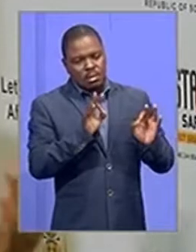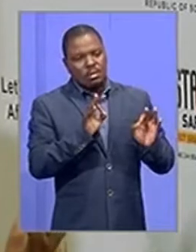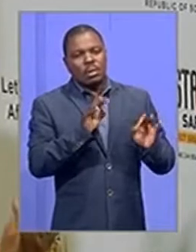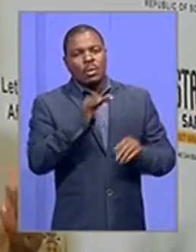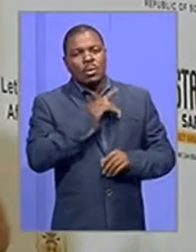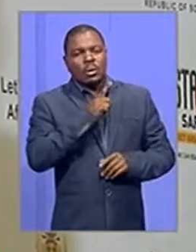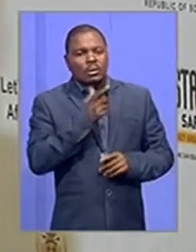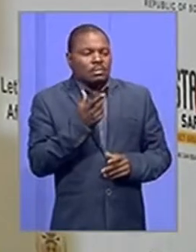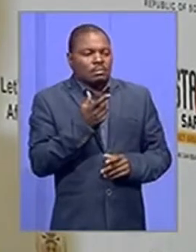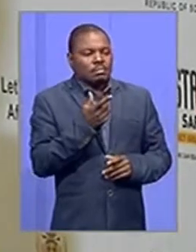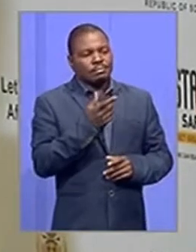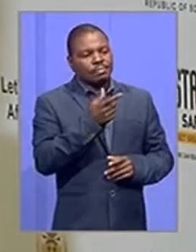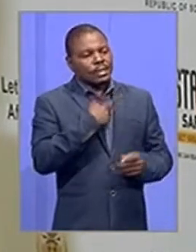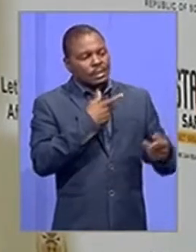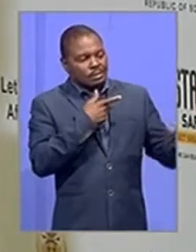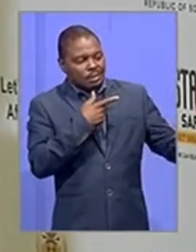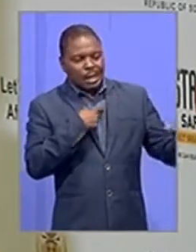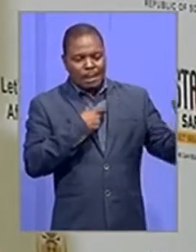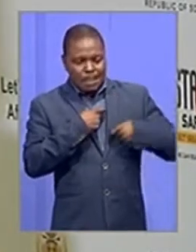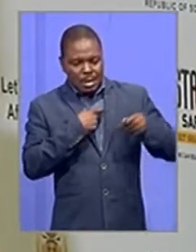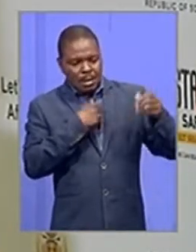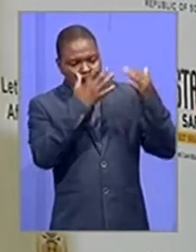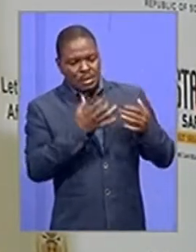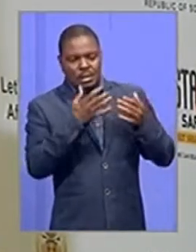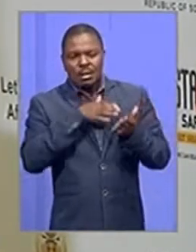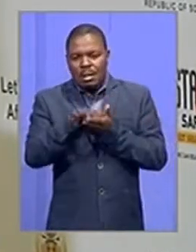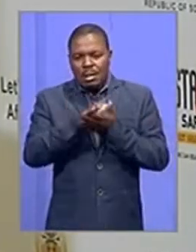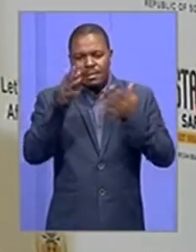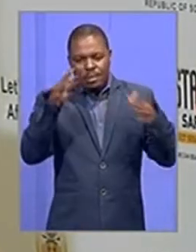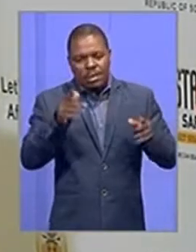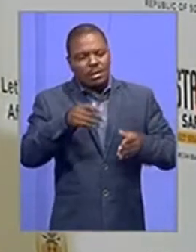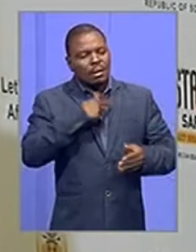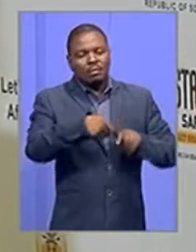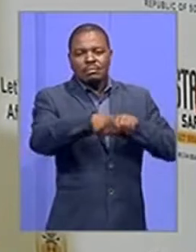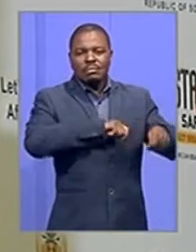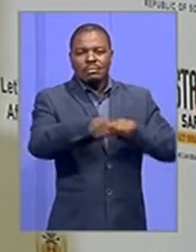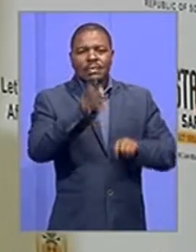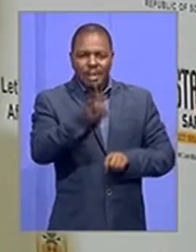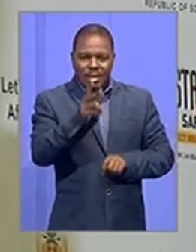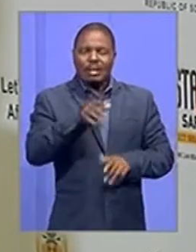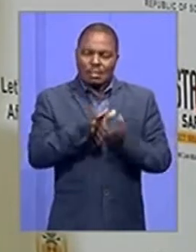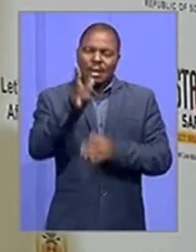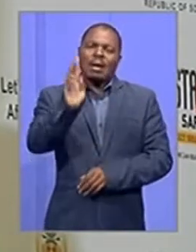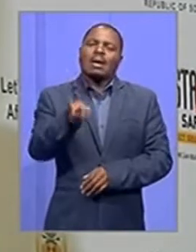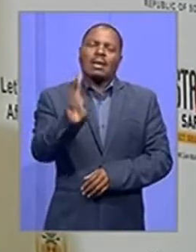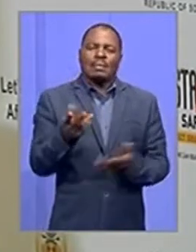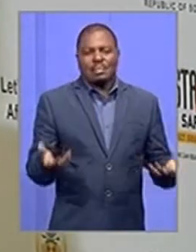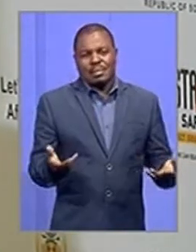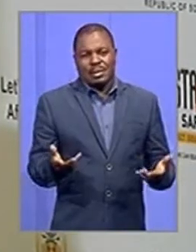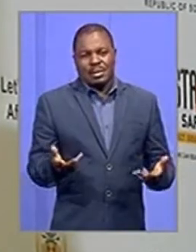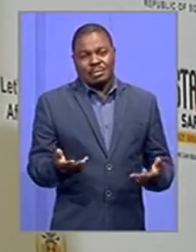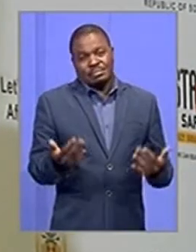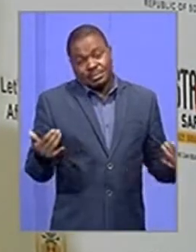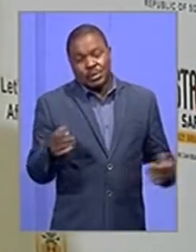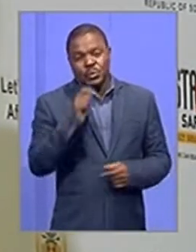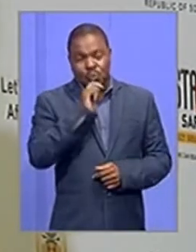had to shred all the papers that were already photocopied in other sessions, use backup papers, So it was a very